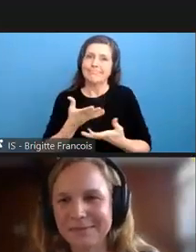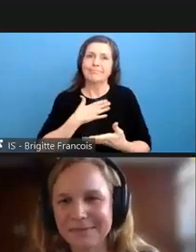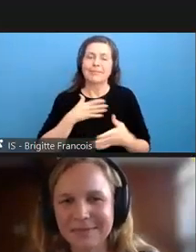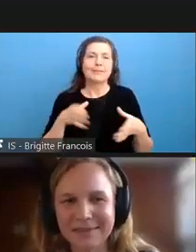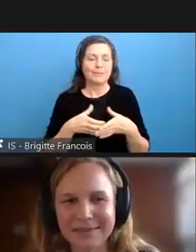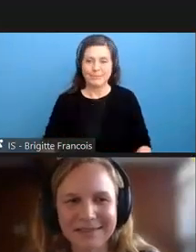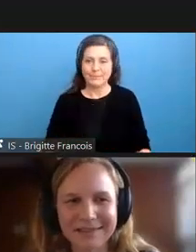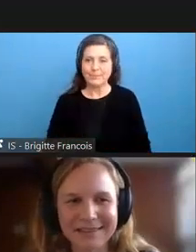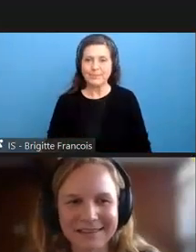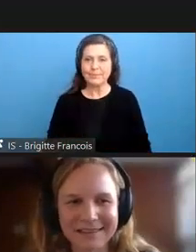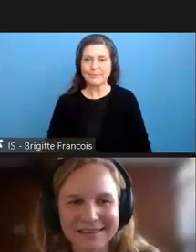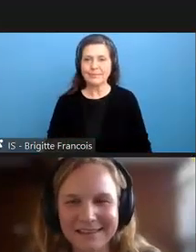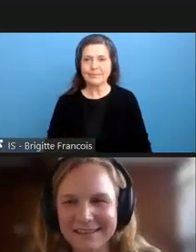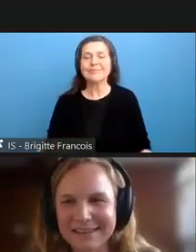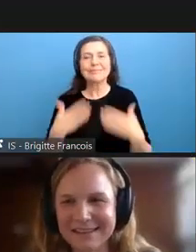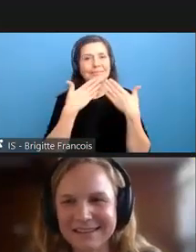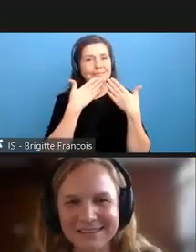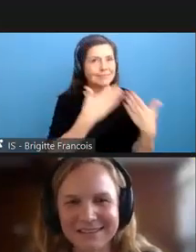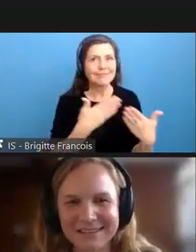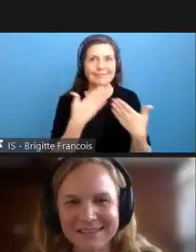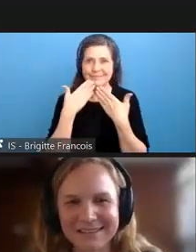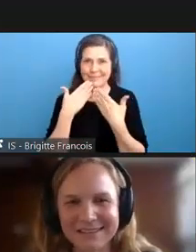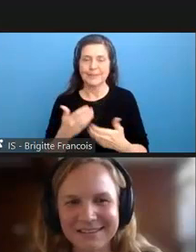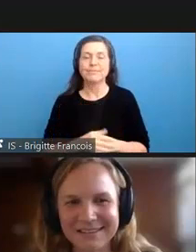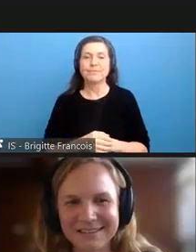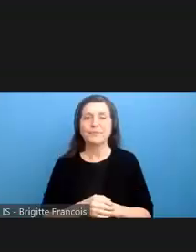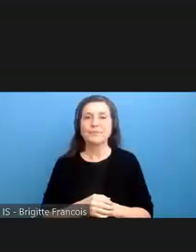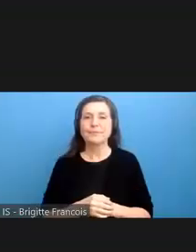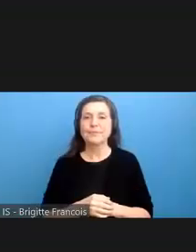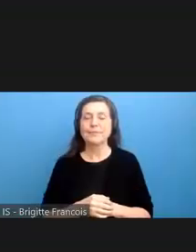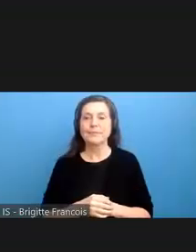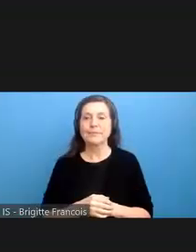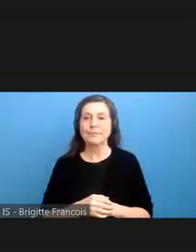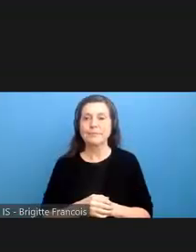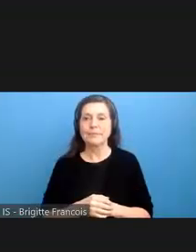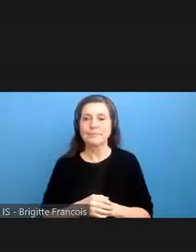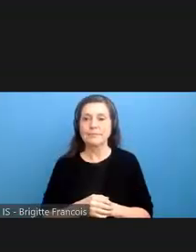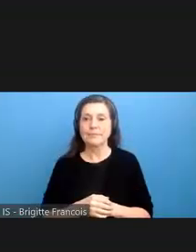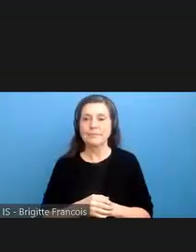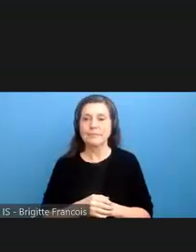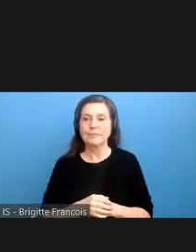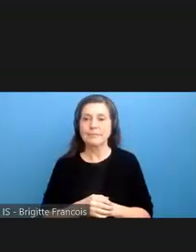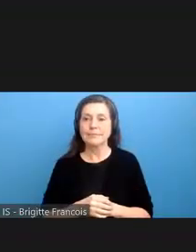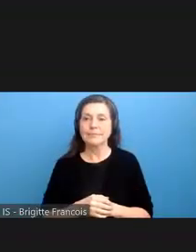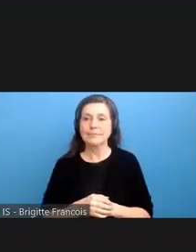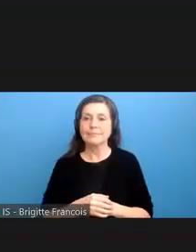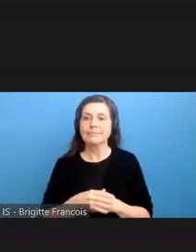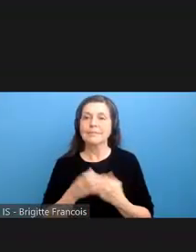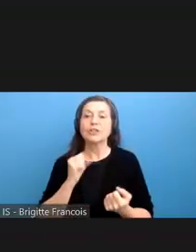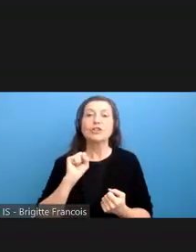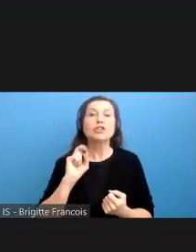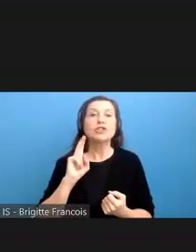Thank you very much, Karina, and to that group. And could I ask Shampa now perhaps to come and feedback